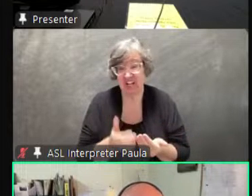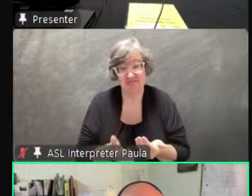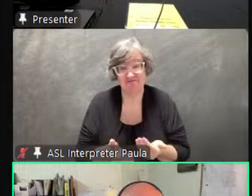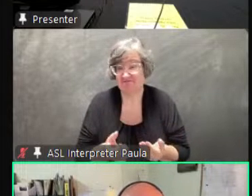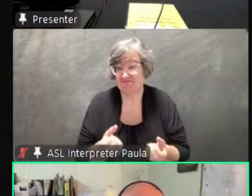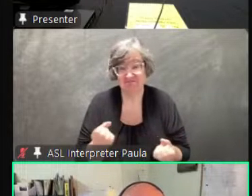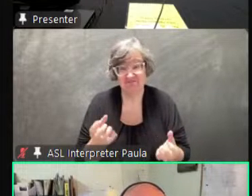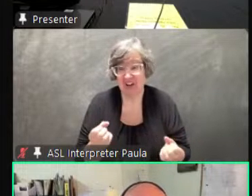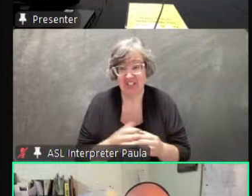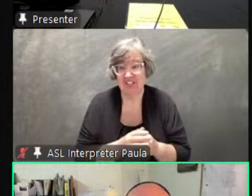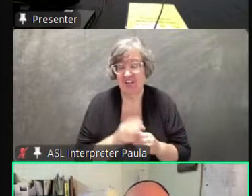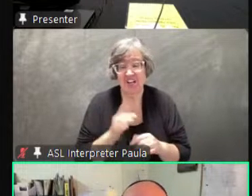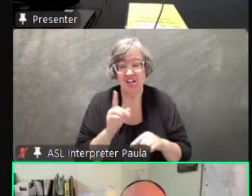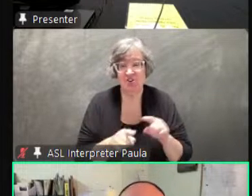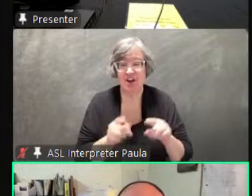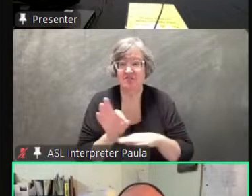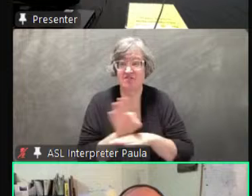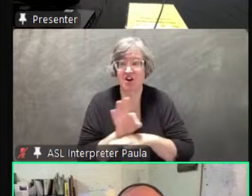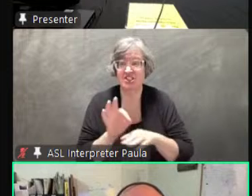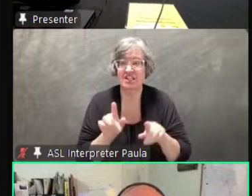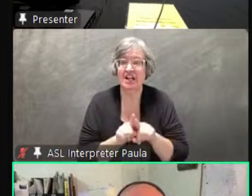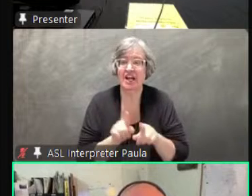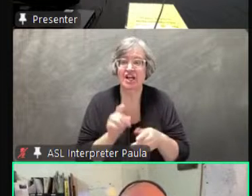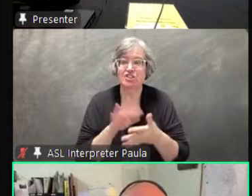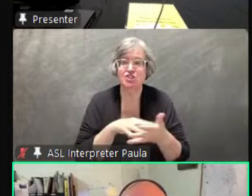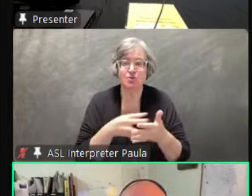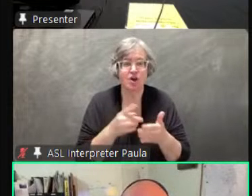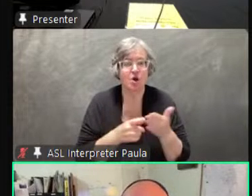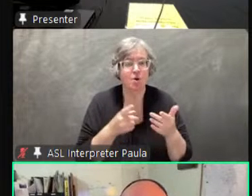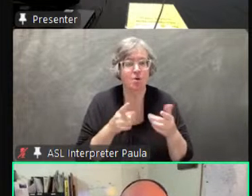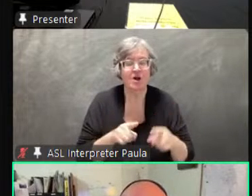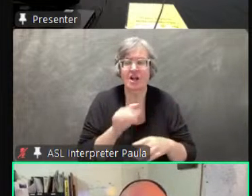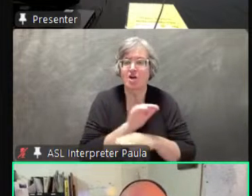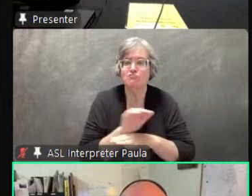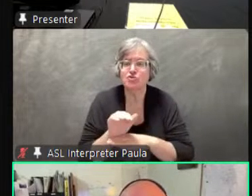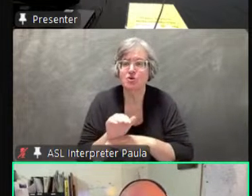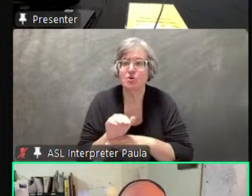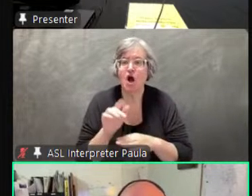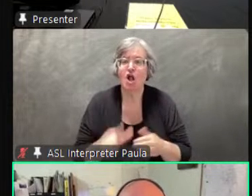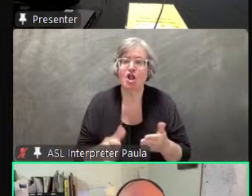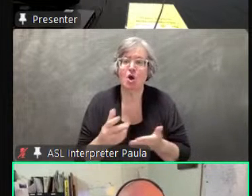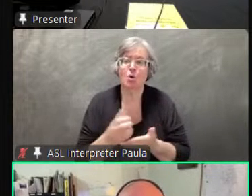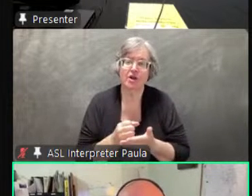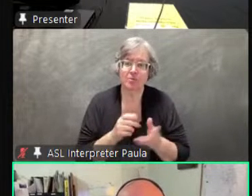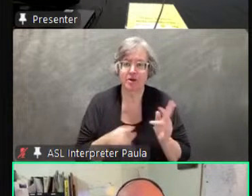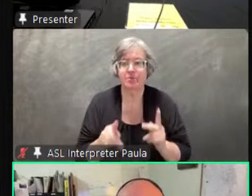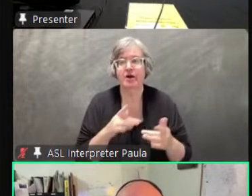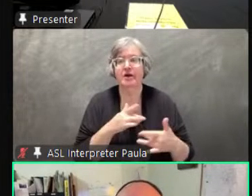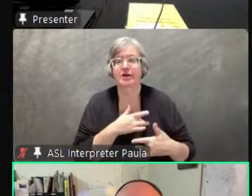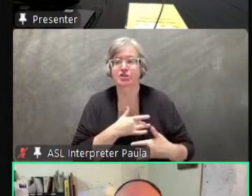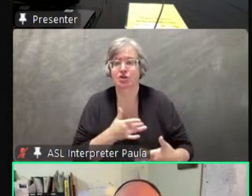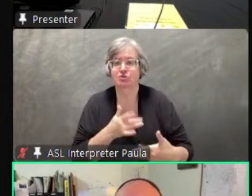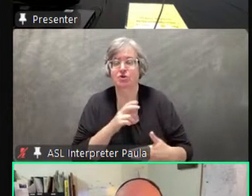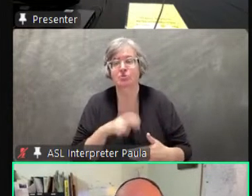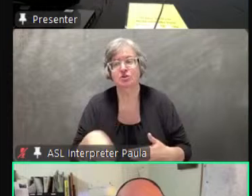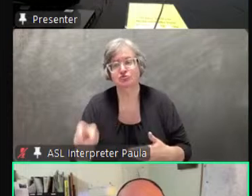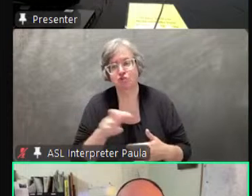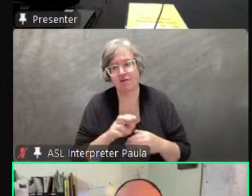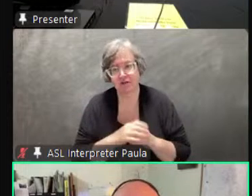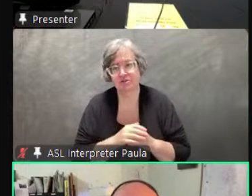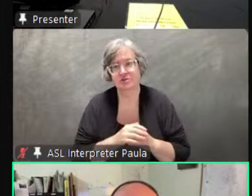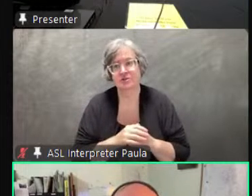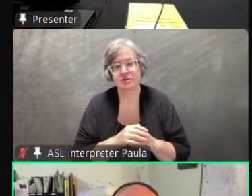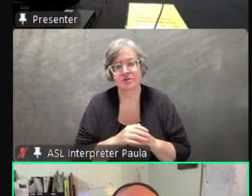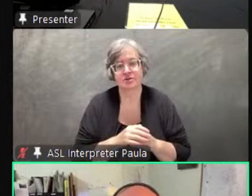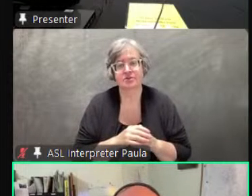grid to function as a grid. And yet what's happening in the evenings? Low-income people are especially likely to be traveling. That is